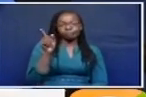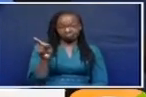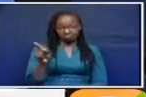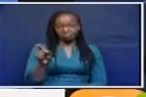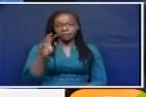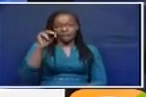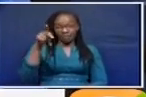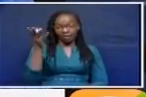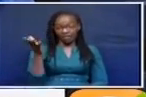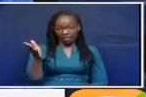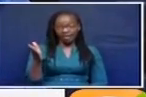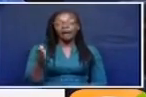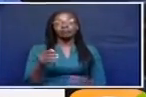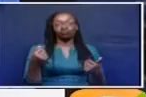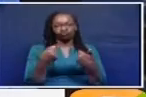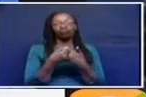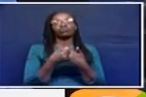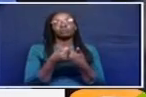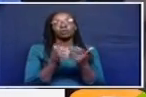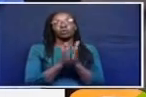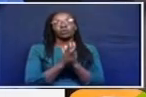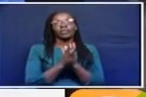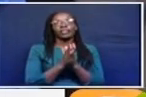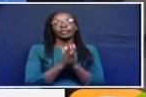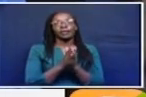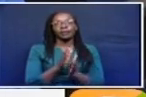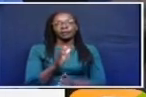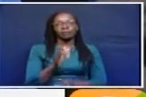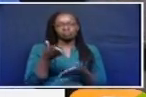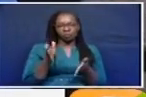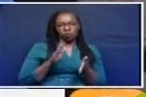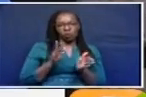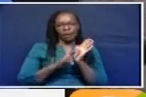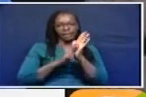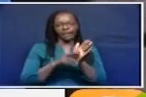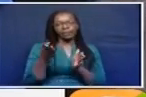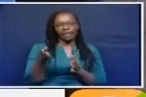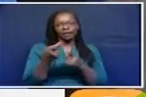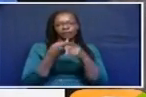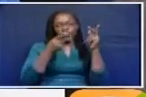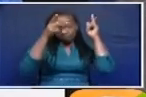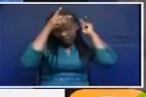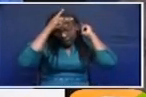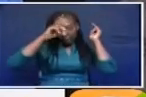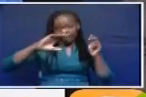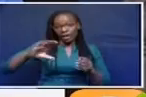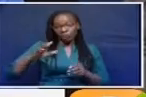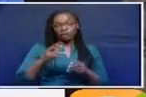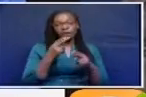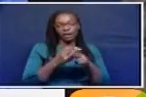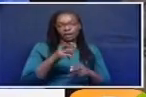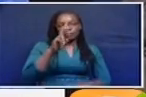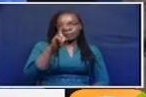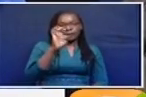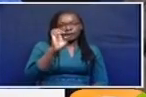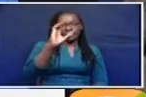will have to contest and fight it out with current women's representative from Kakamega County, that is Rachel